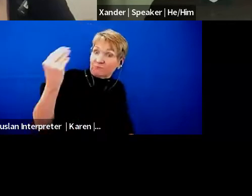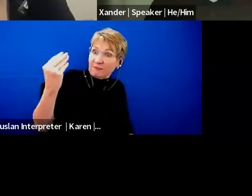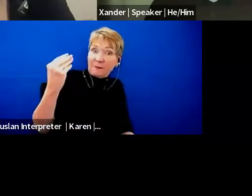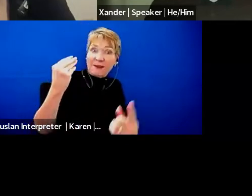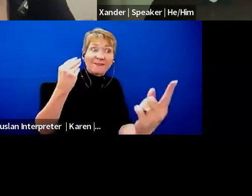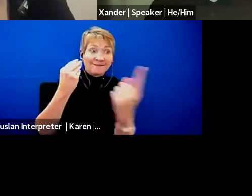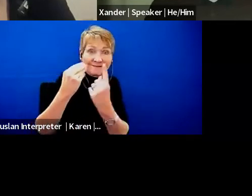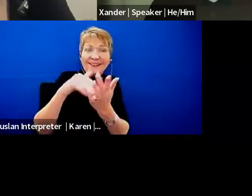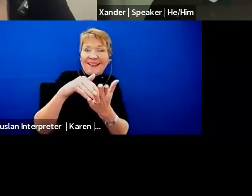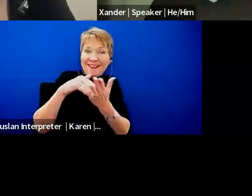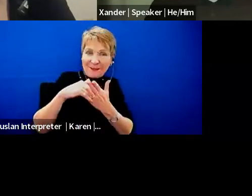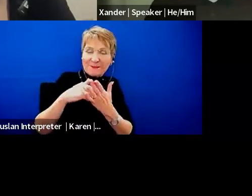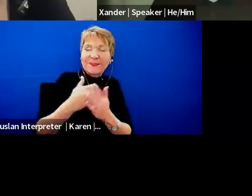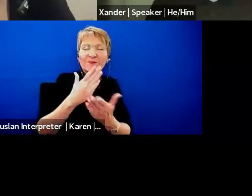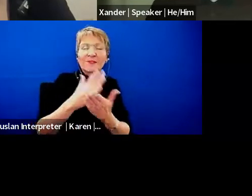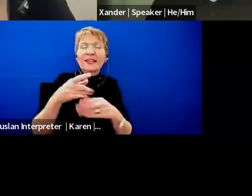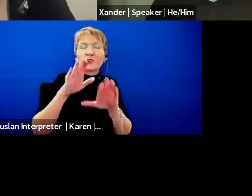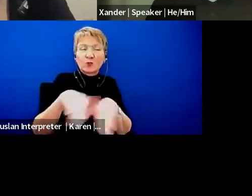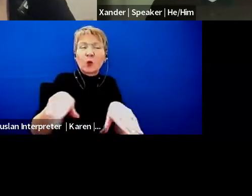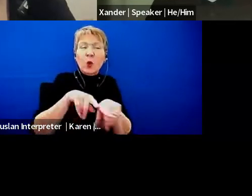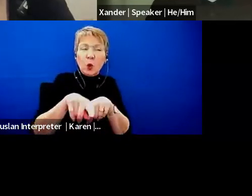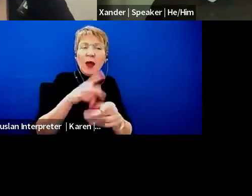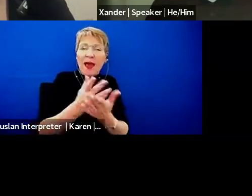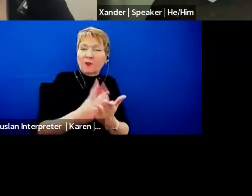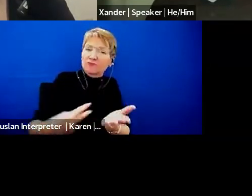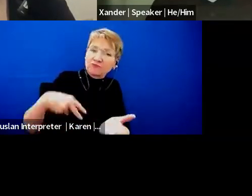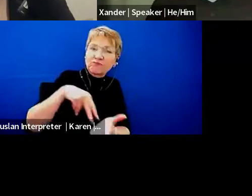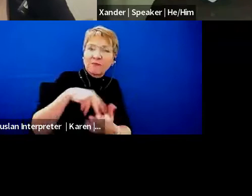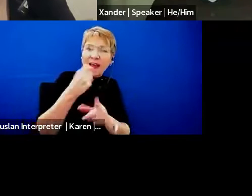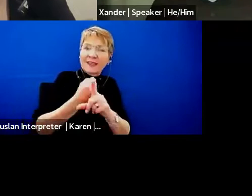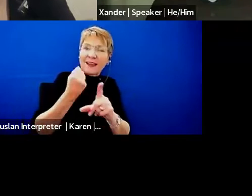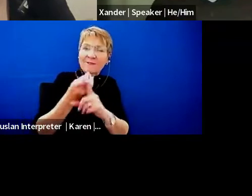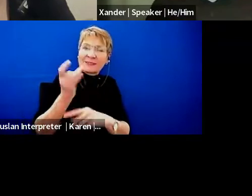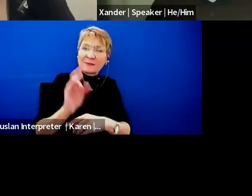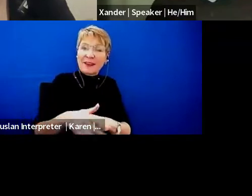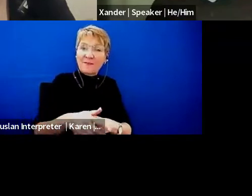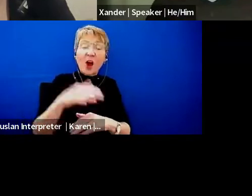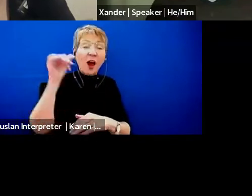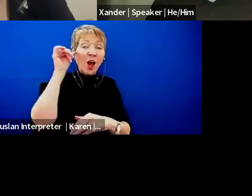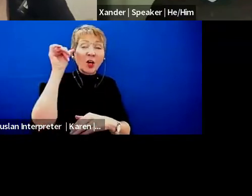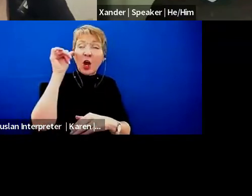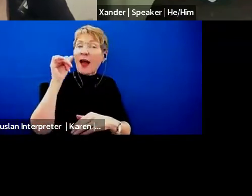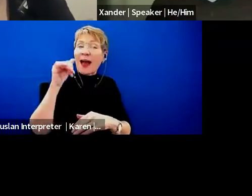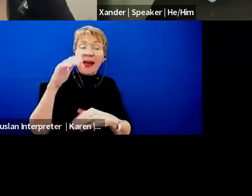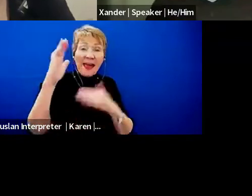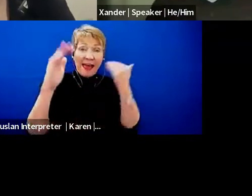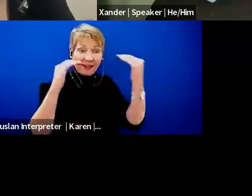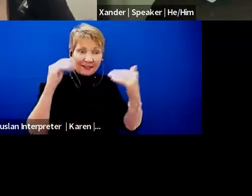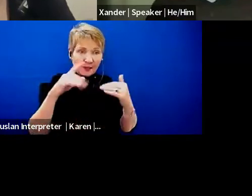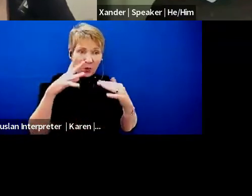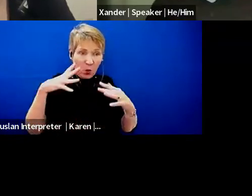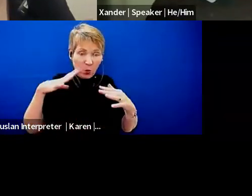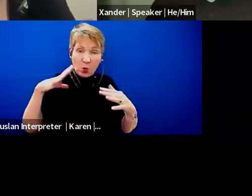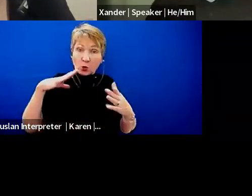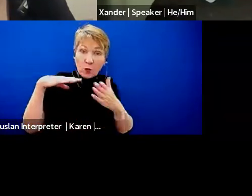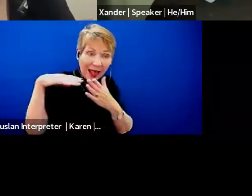learn to self-advocate for themselves. And additional to that, even though adults want to help them, and we know that adults want to help them, to stop